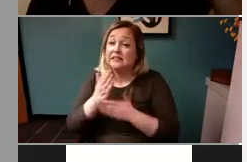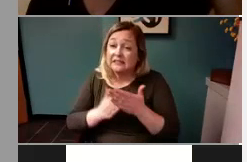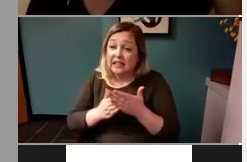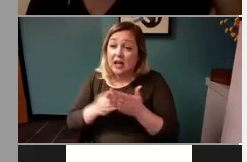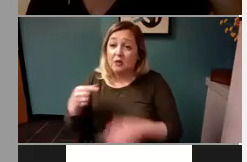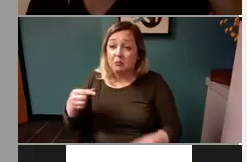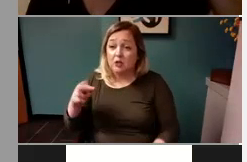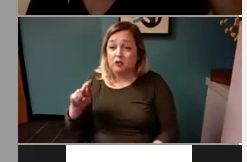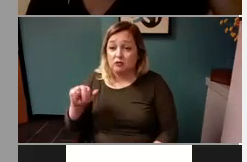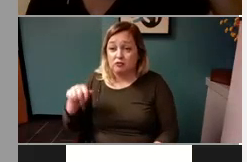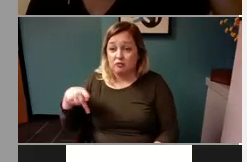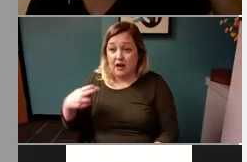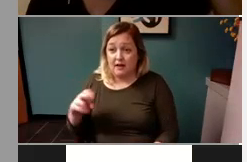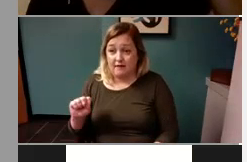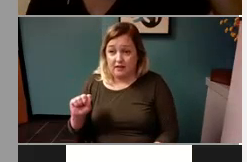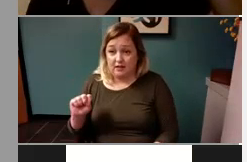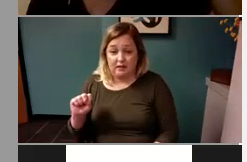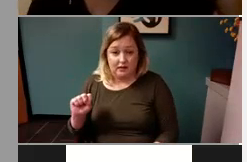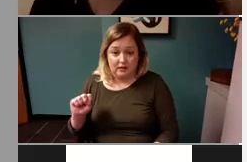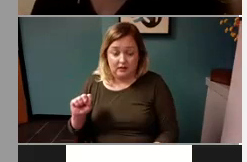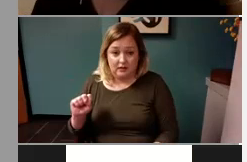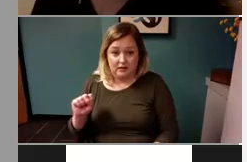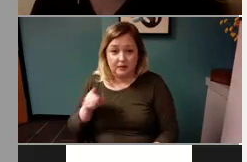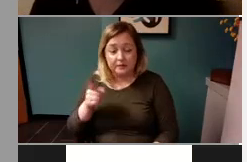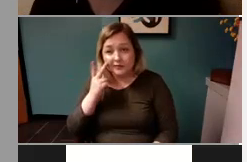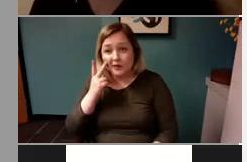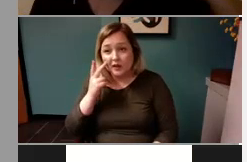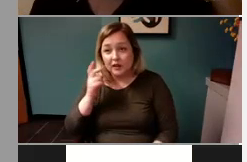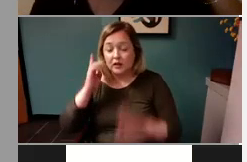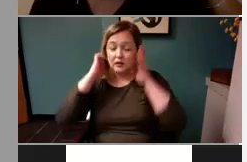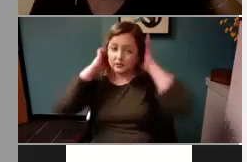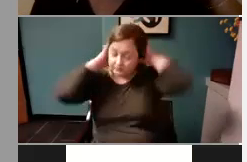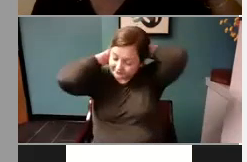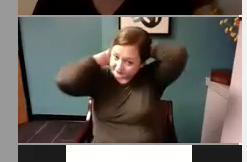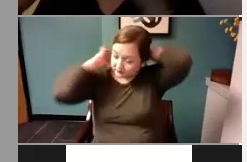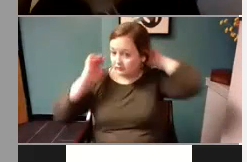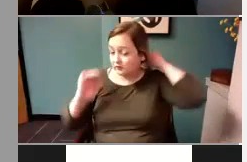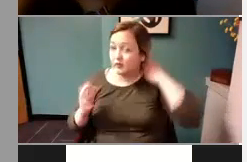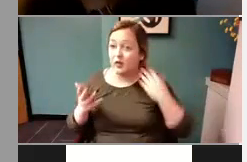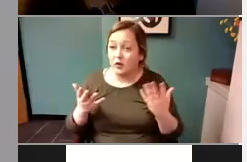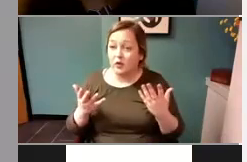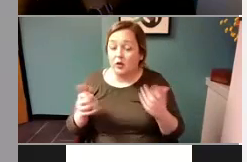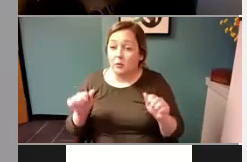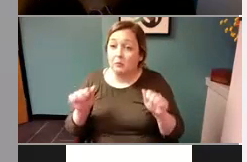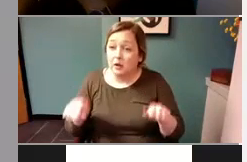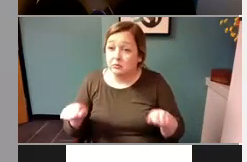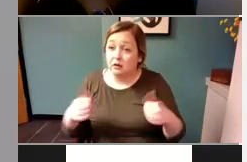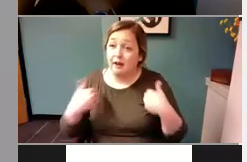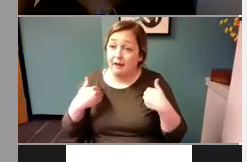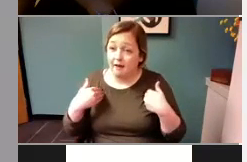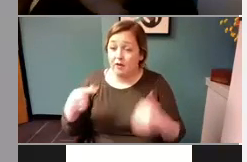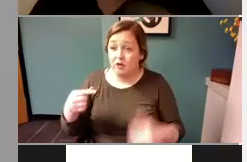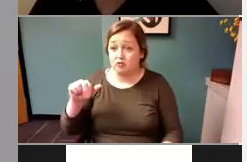Exactly, right, Ekans? So you see that potentially we can have graphs which can have